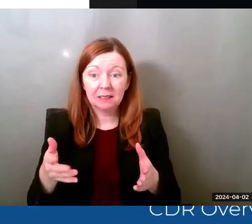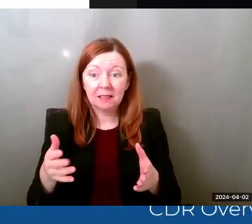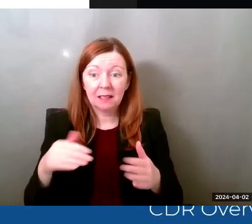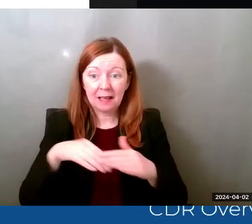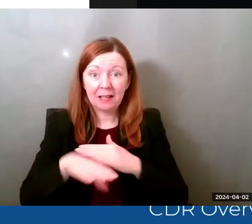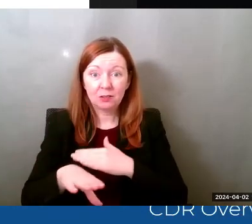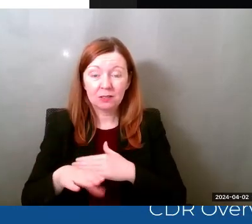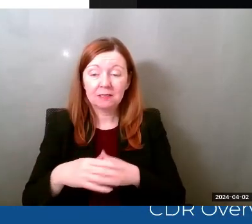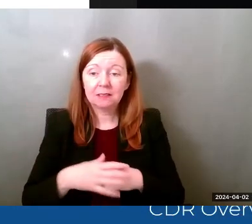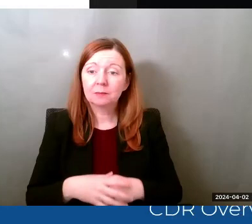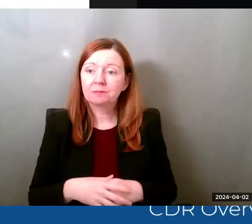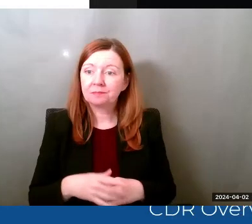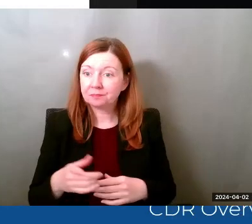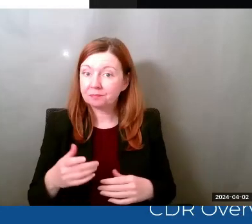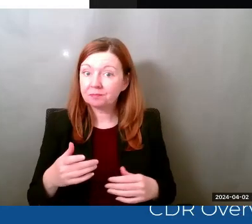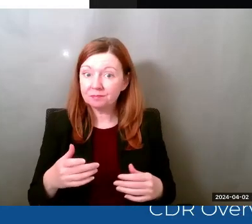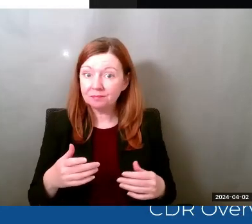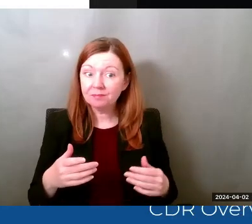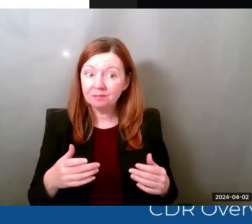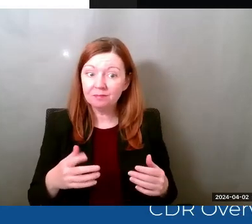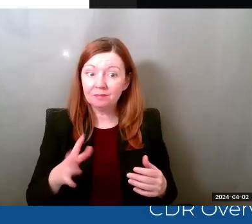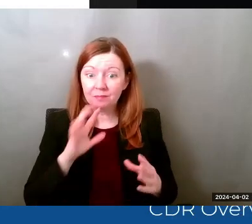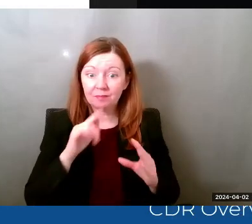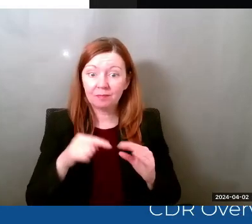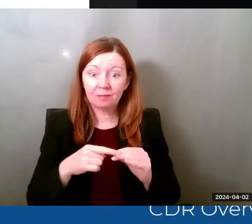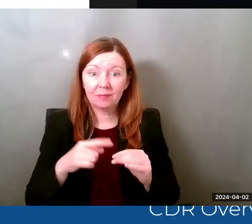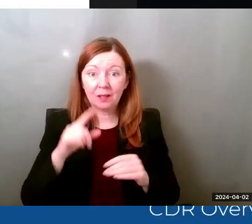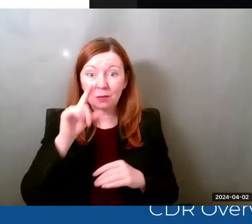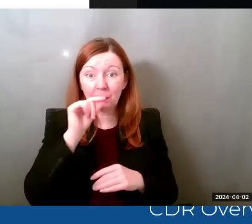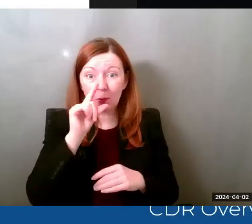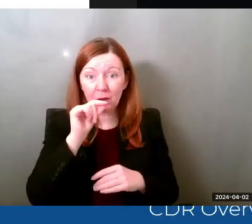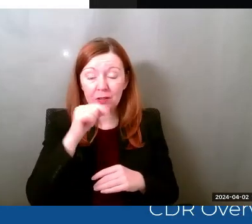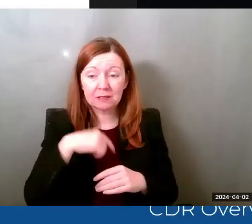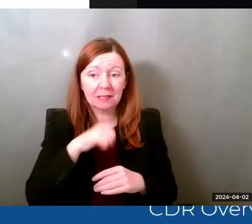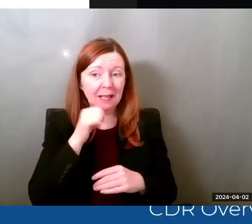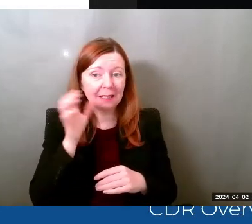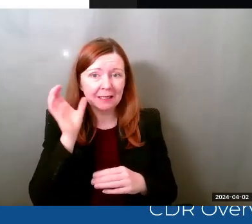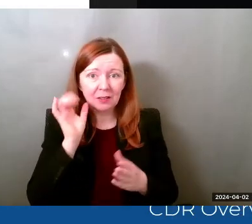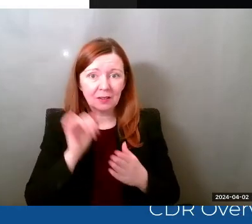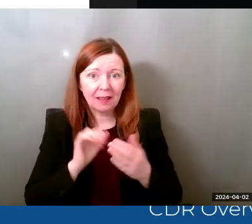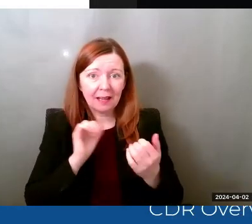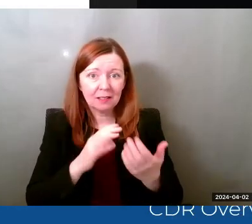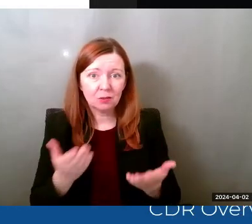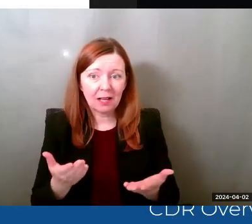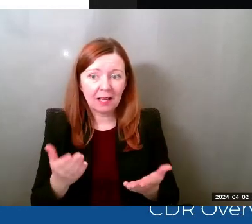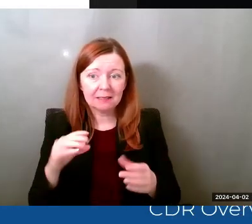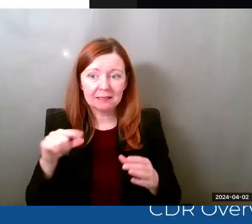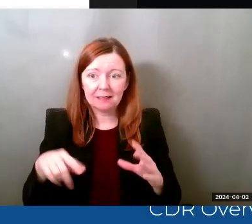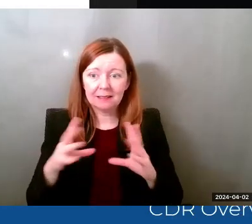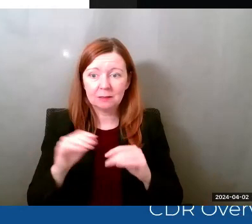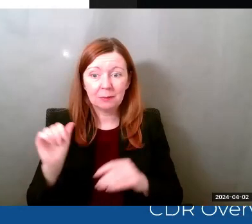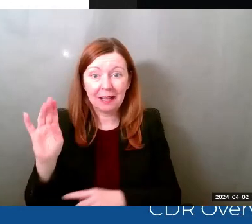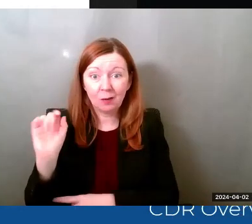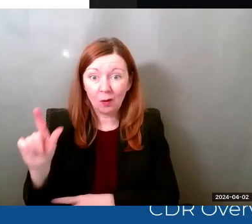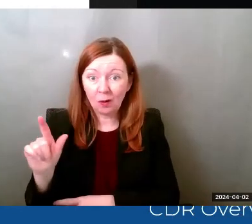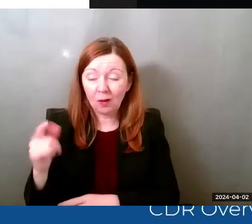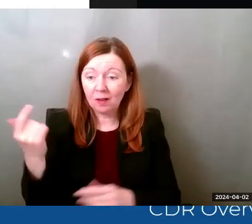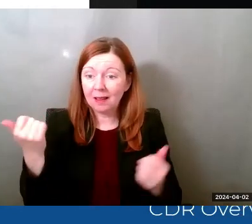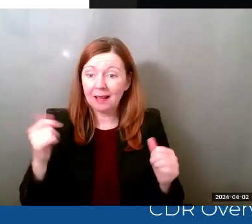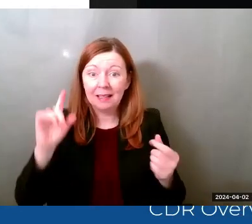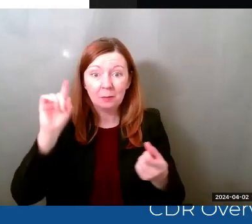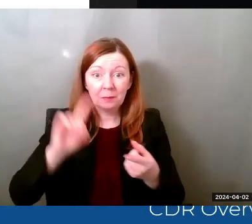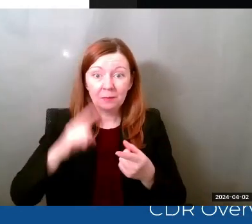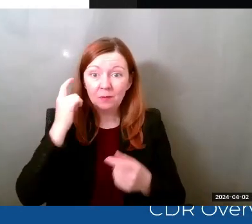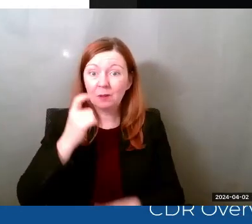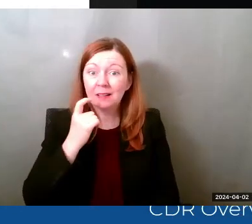entrance, and he had passion around the birds, and I didn't hear that addressed in this meeting at all. Any mitigation for